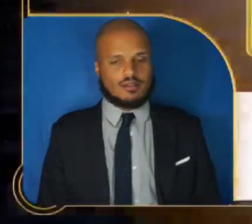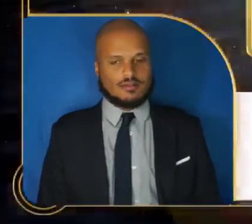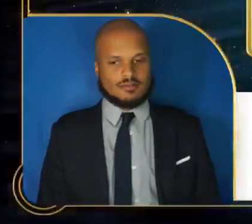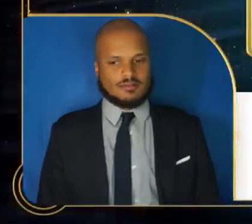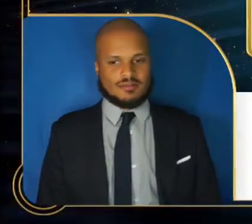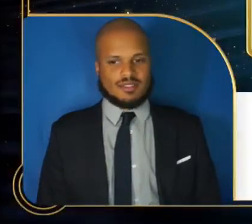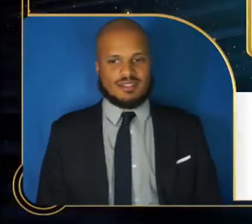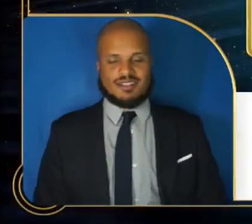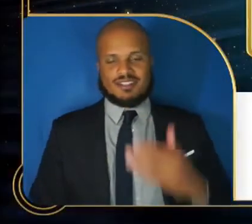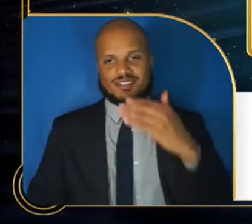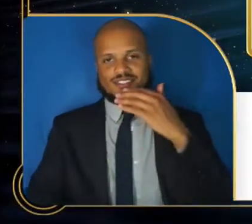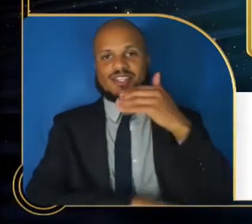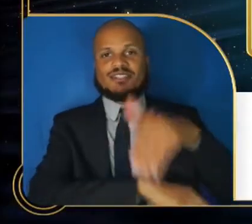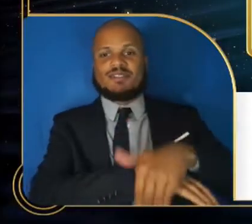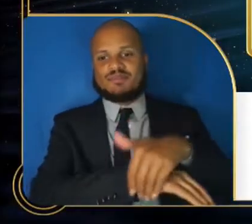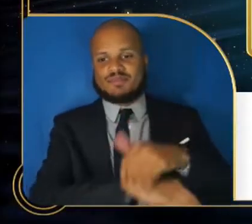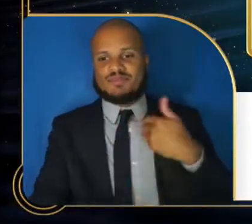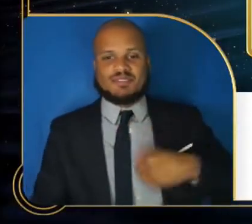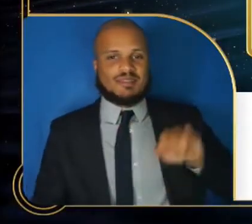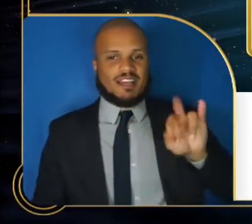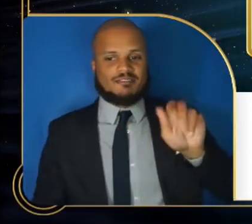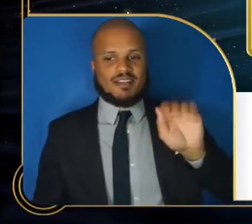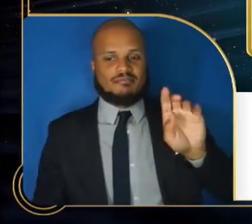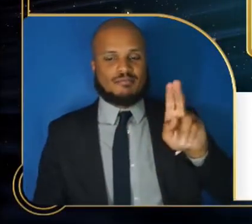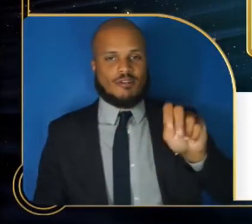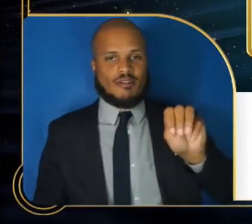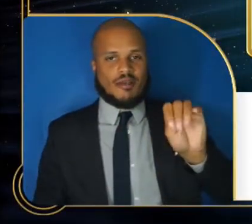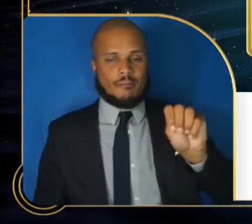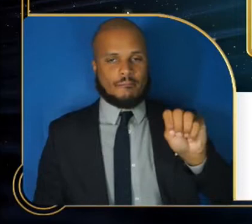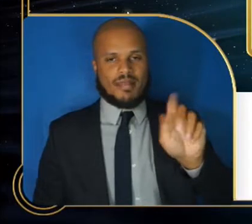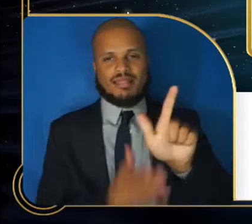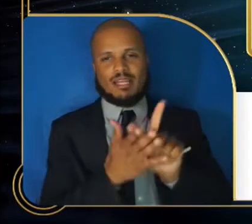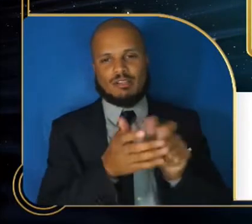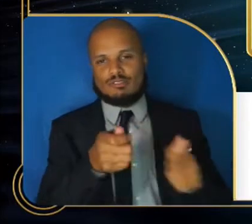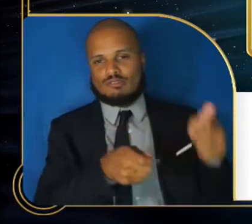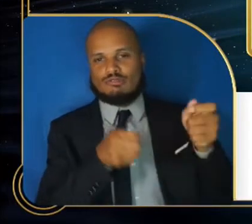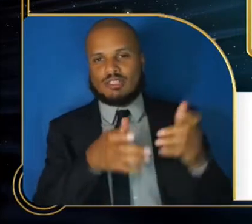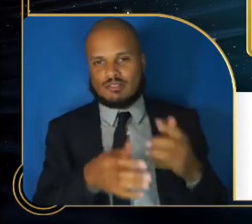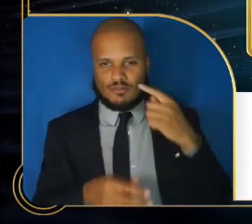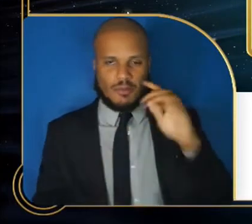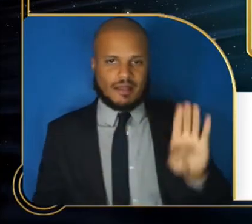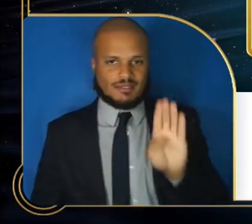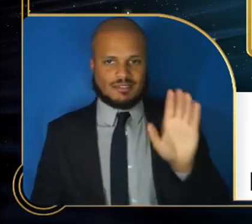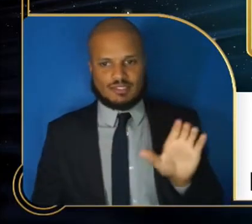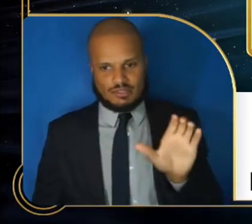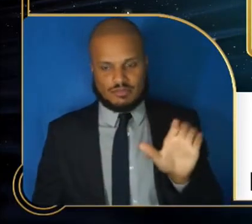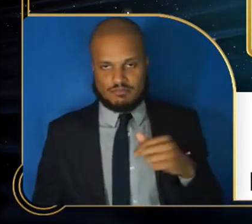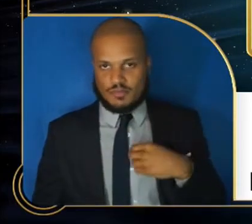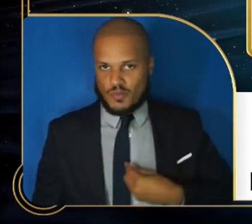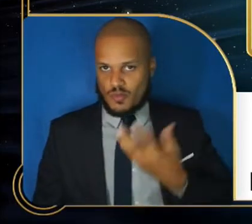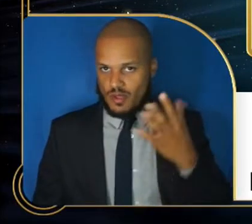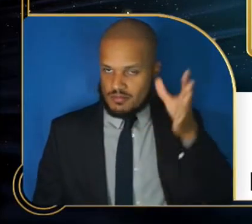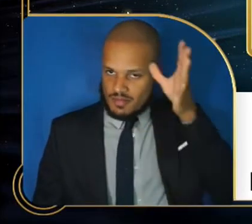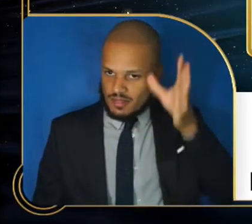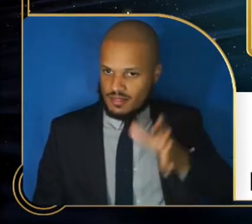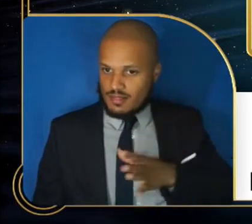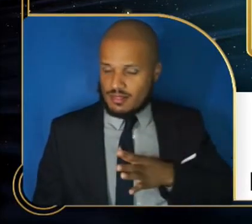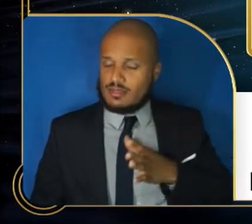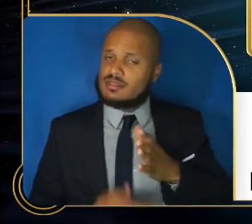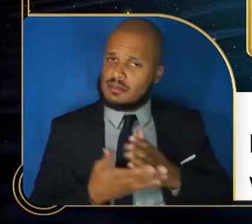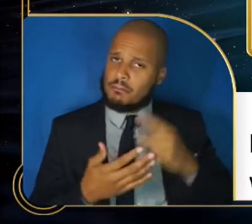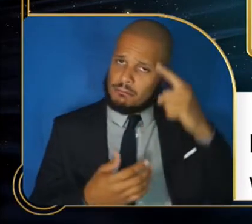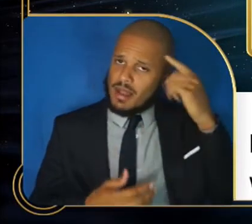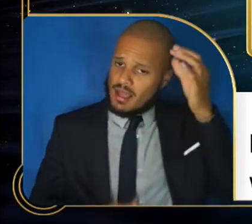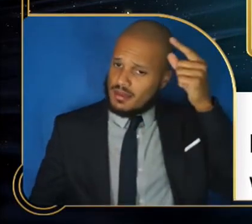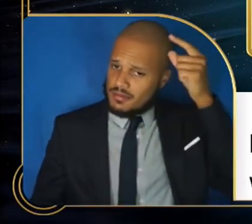Good evening. I'm Ira Burnham, Legal Director of the Bazelon Center. I'm a white male with some black hair and a